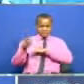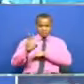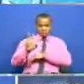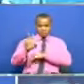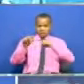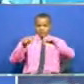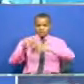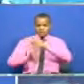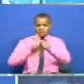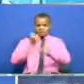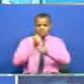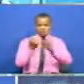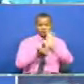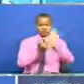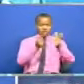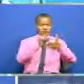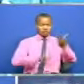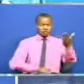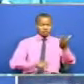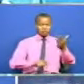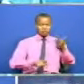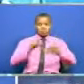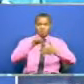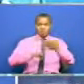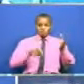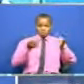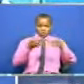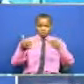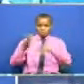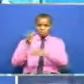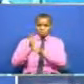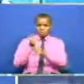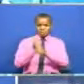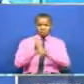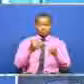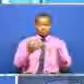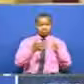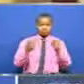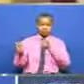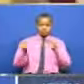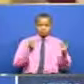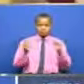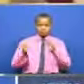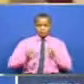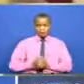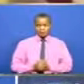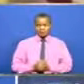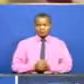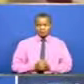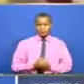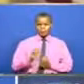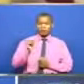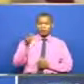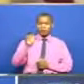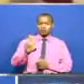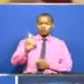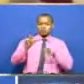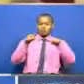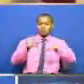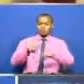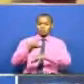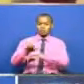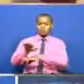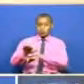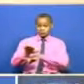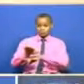were as a result of sacrifices made by parties to the conflict. President Kenyatta, who spoke Monday morning when he received